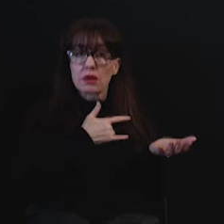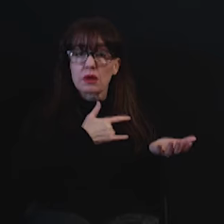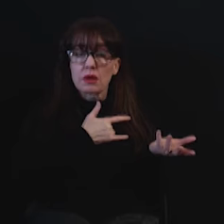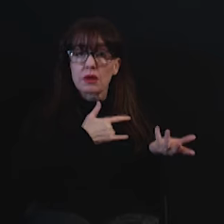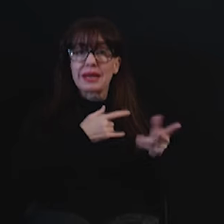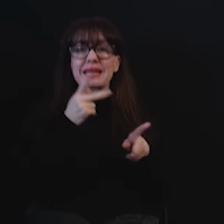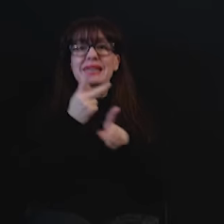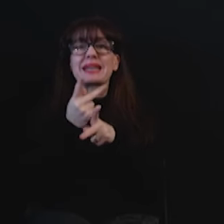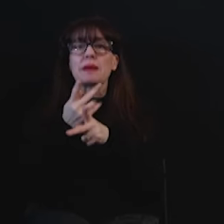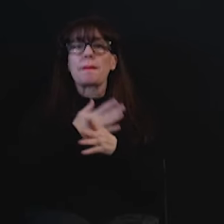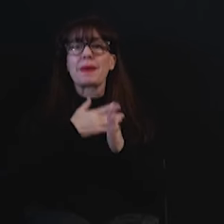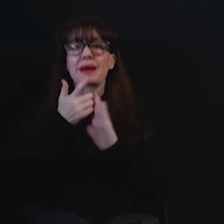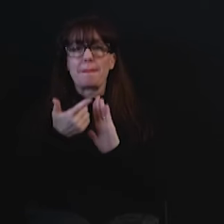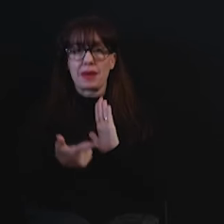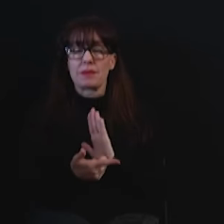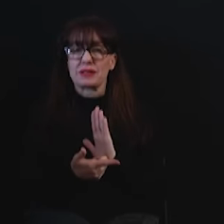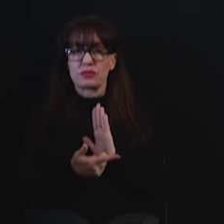keep my commandments.